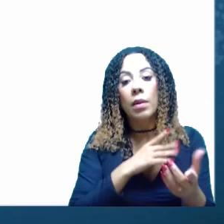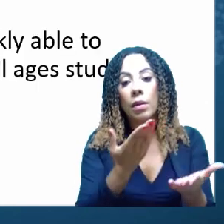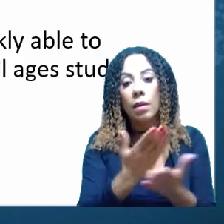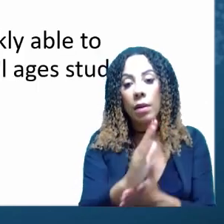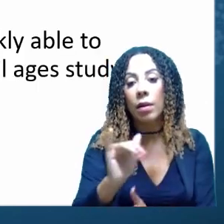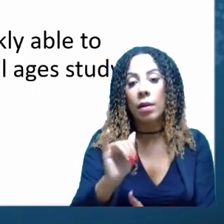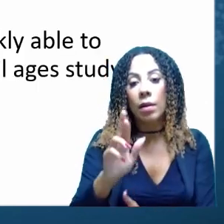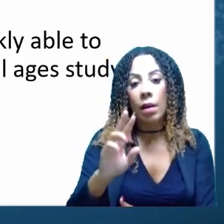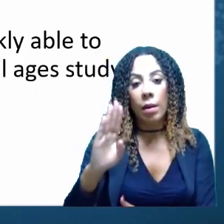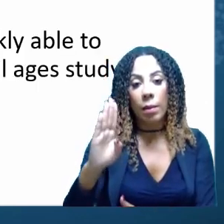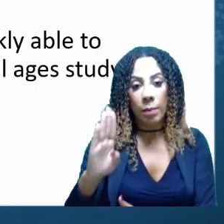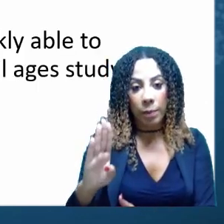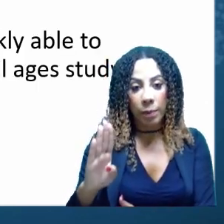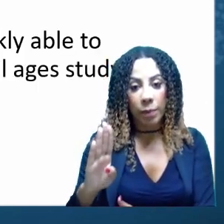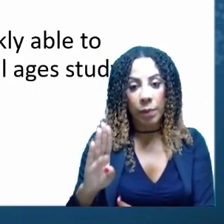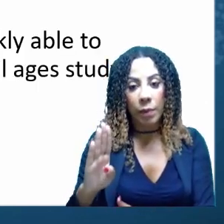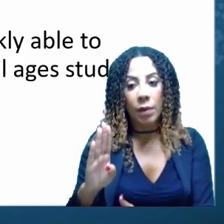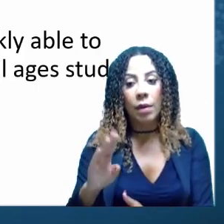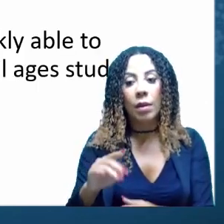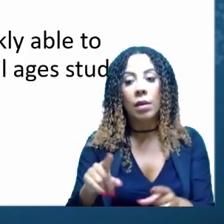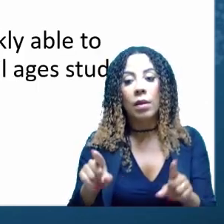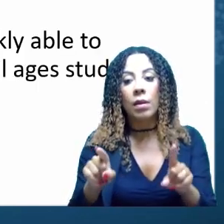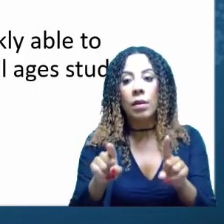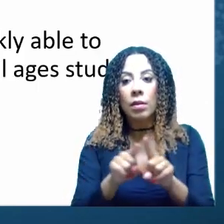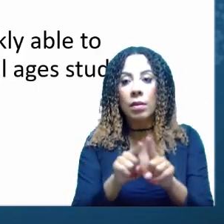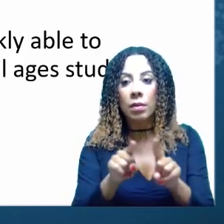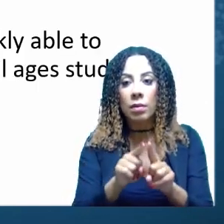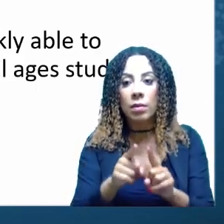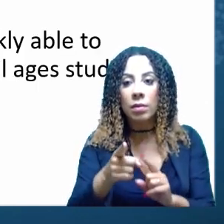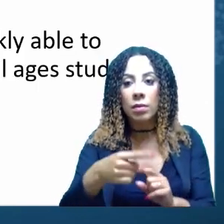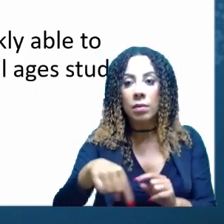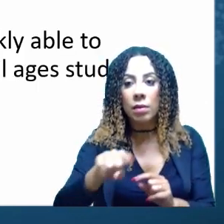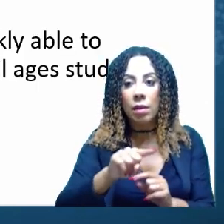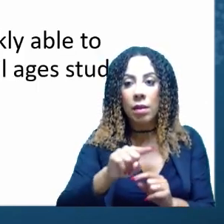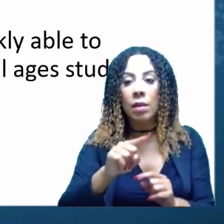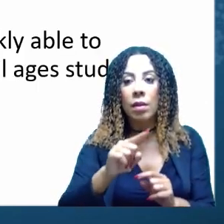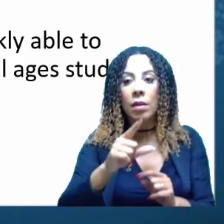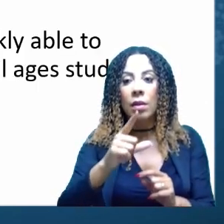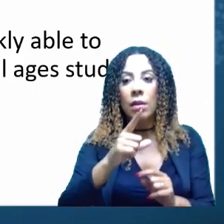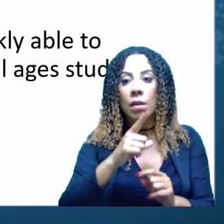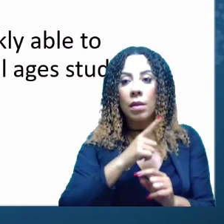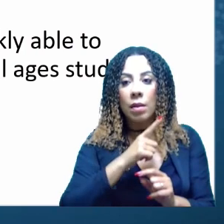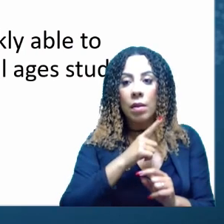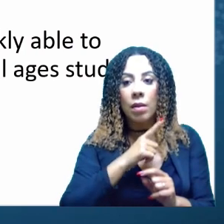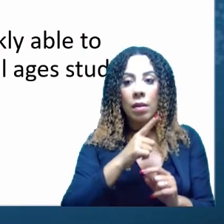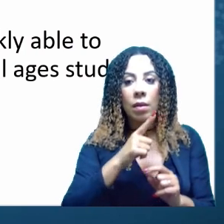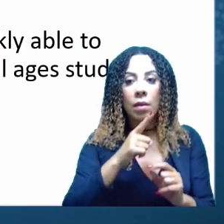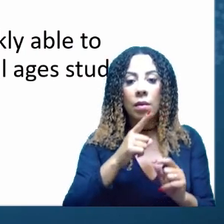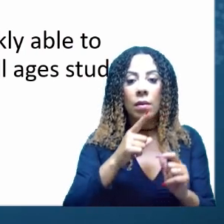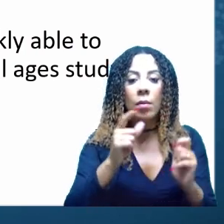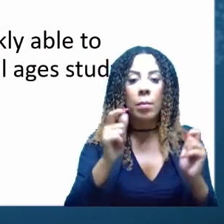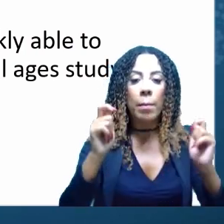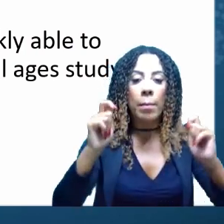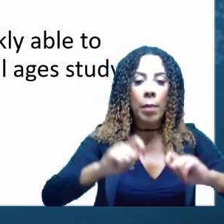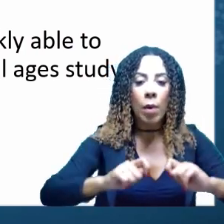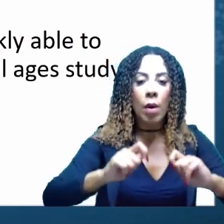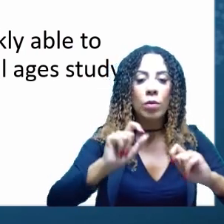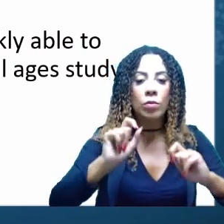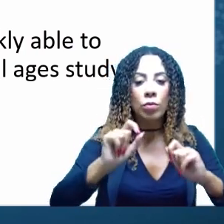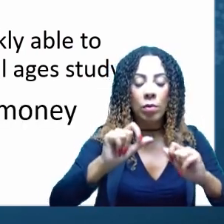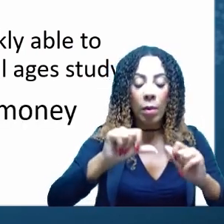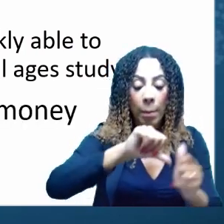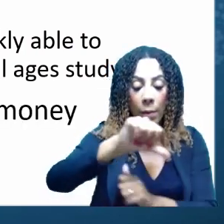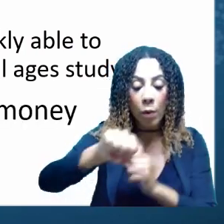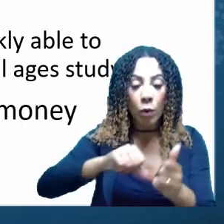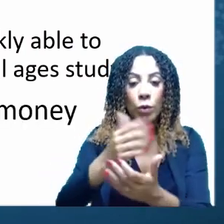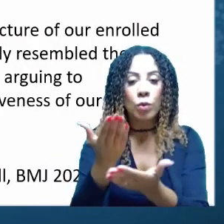else remained intact. And so we were basically able to convert the RSV study into a COVID study in about a month. And